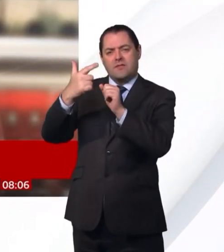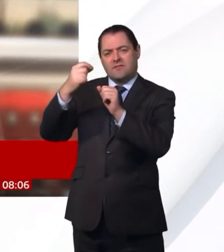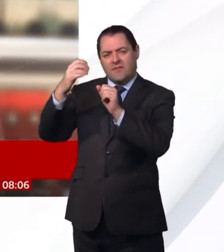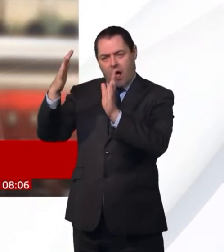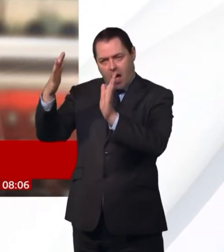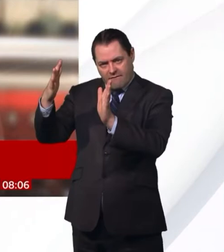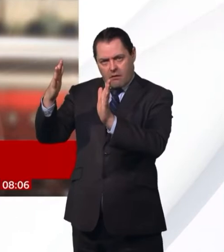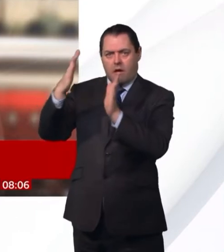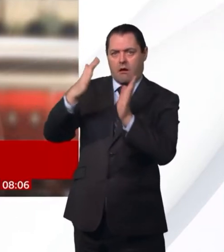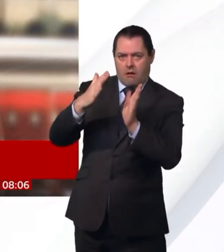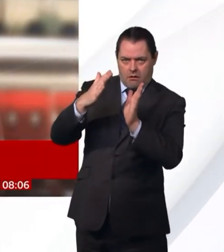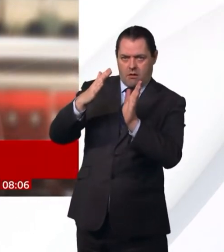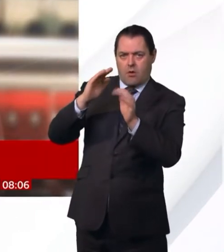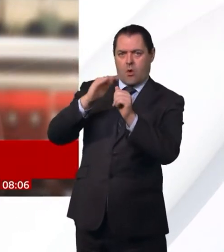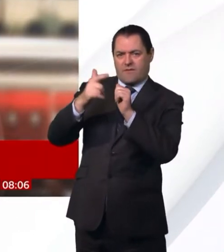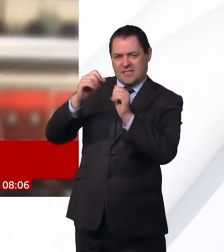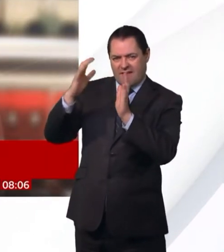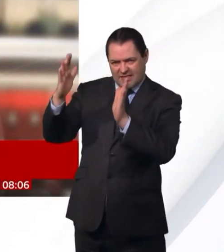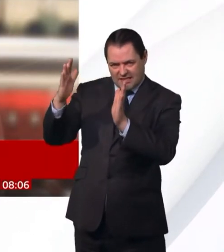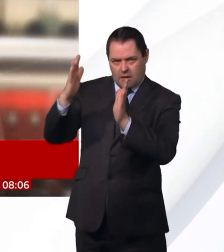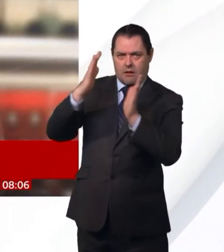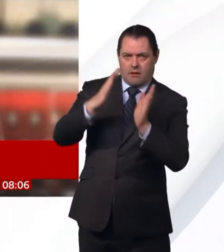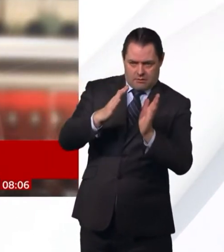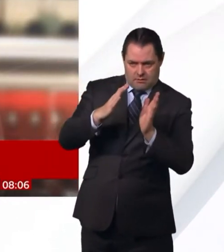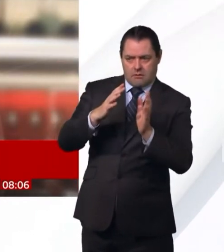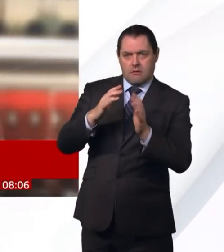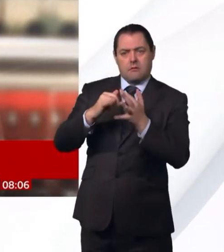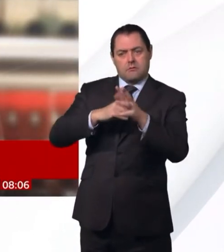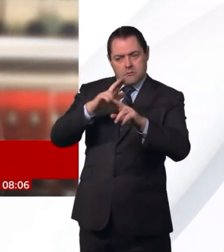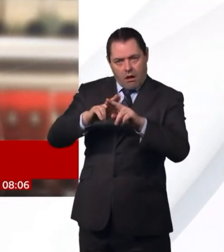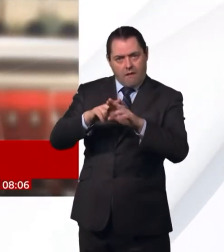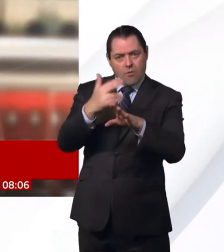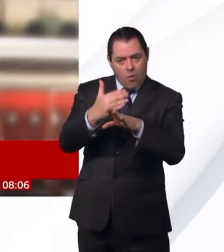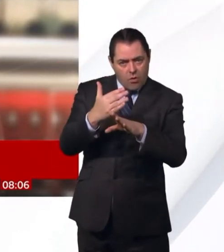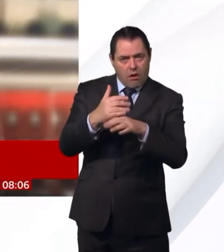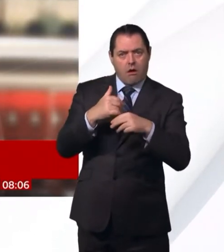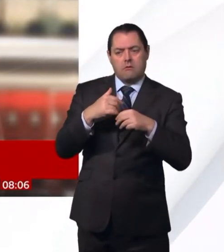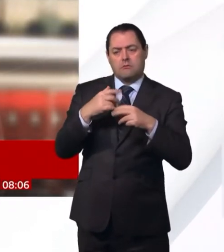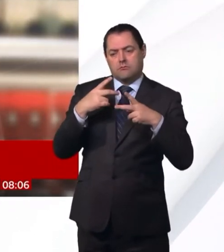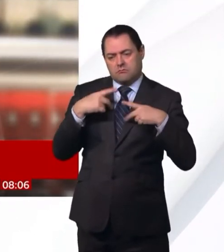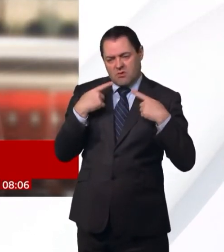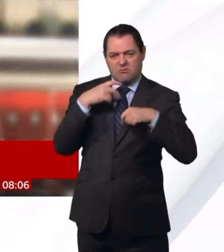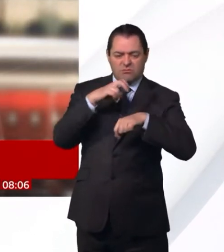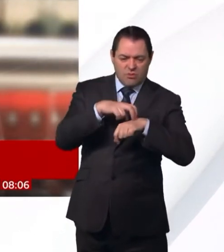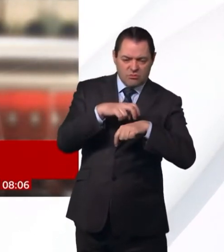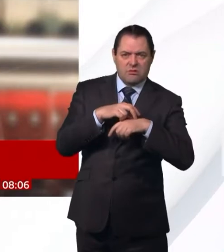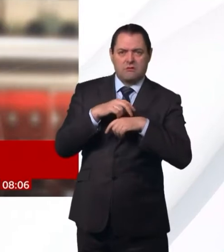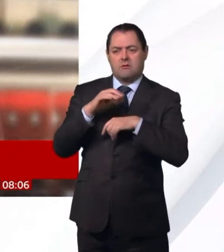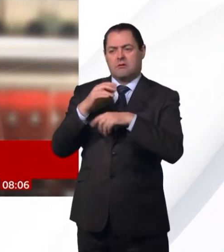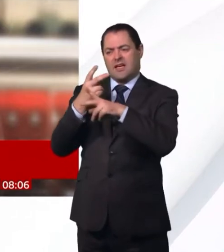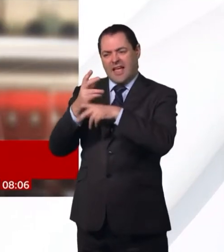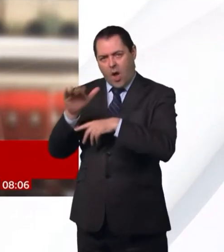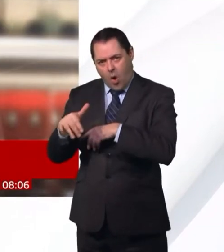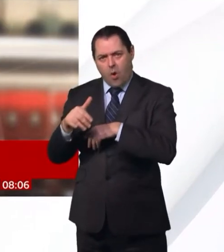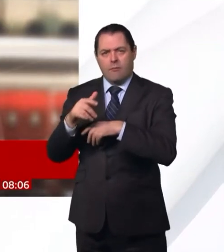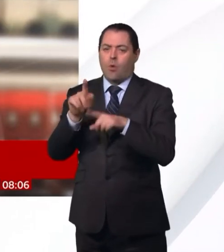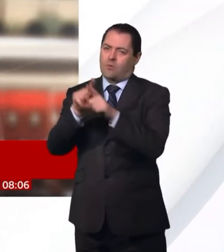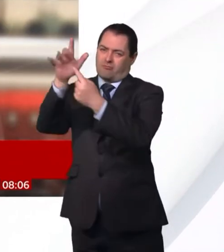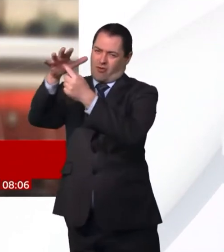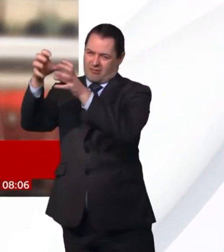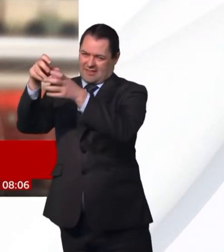plus. Frontline NHS workers and care home workers and people in care homes obviously also at the top of the